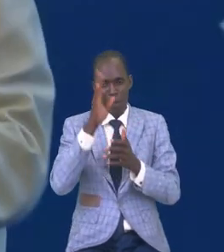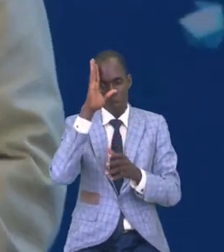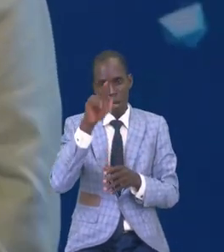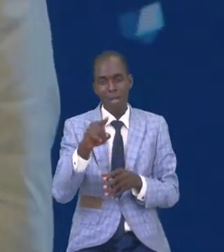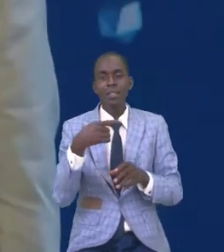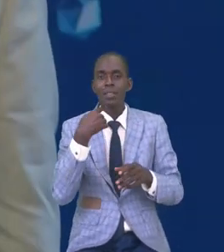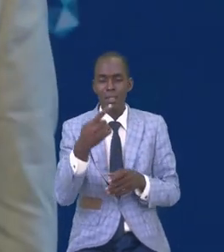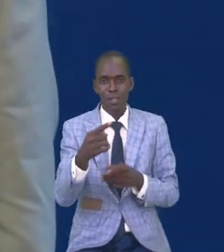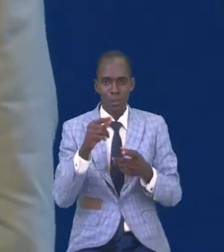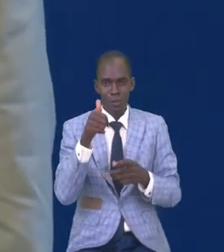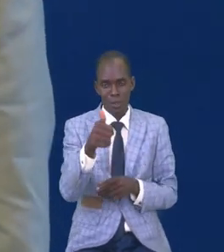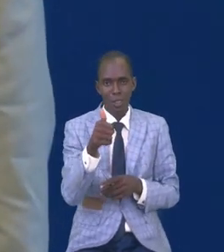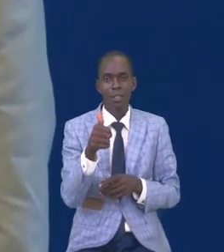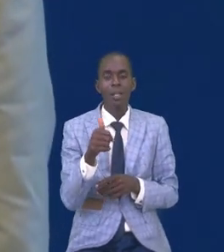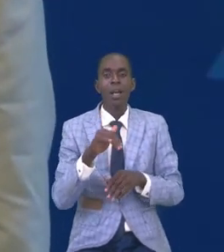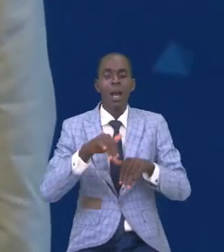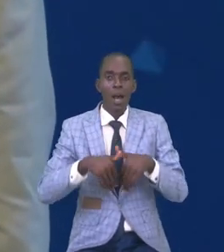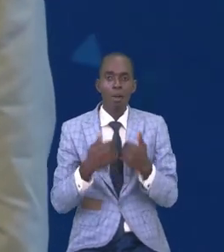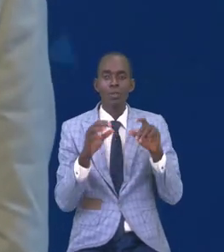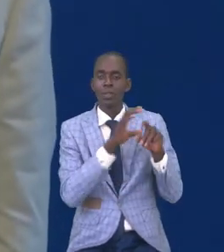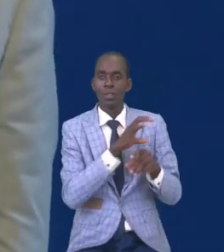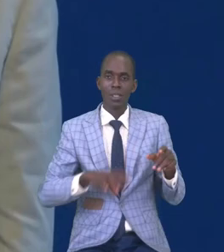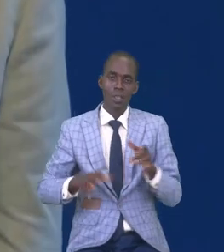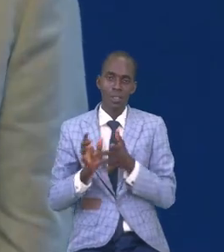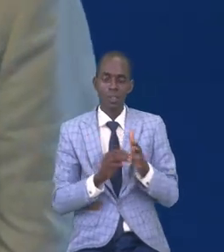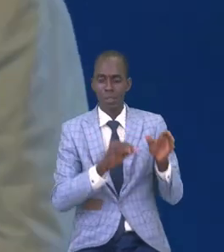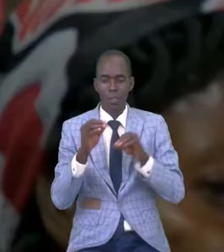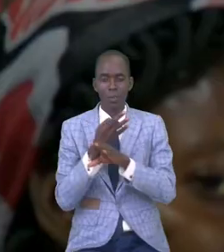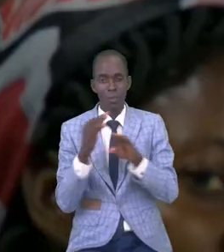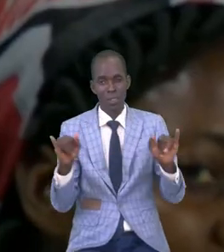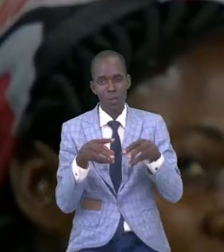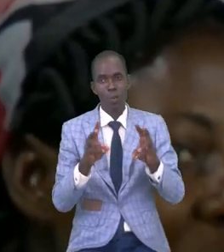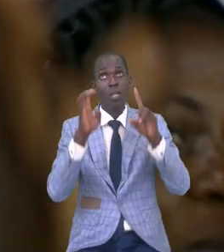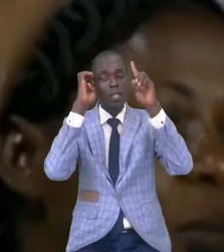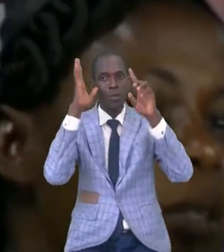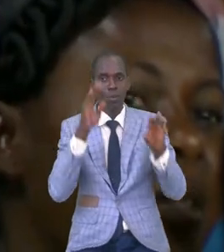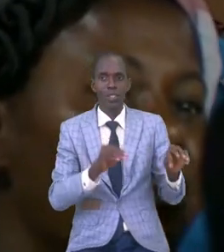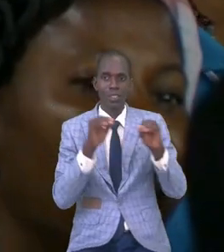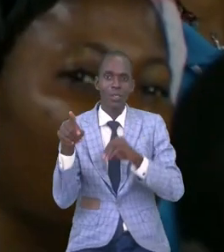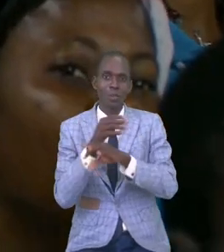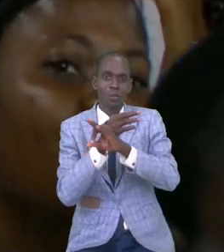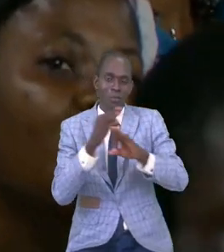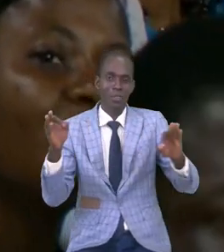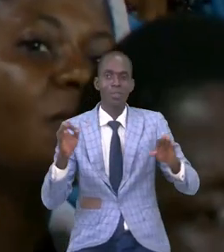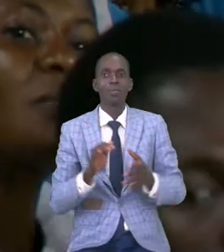and set him free. The same way he will set you free.